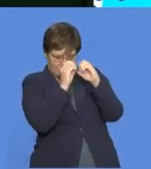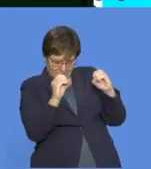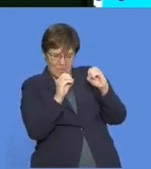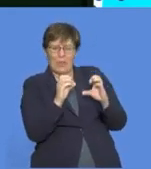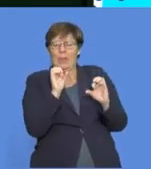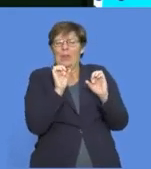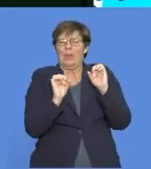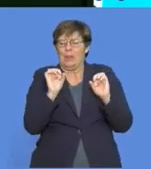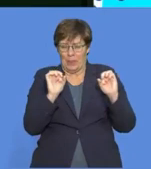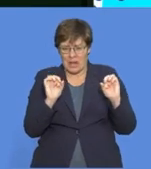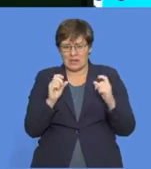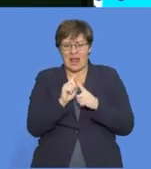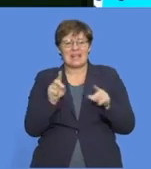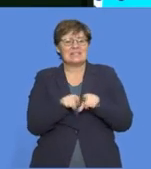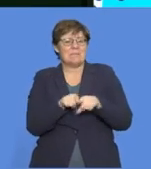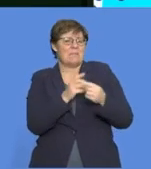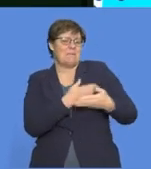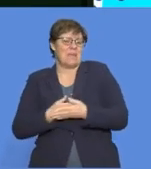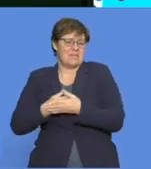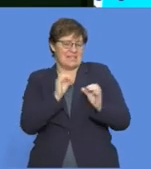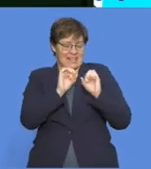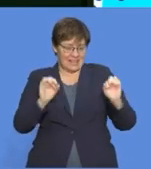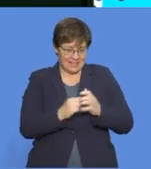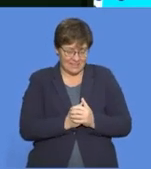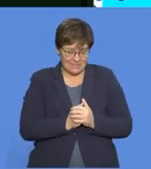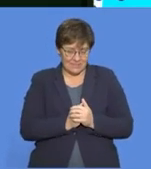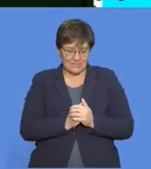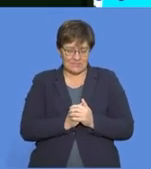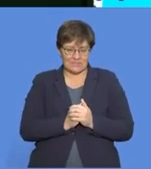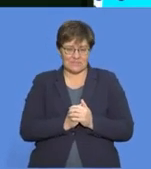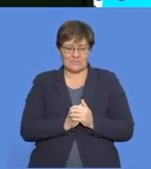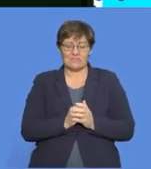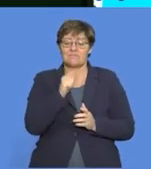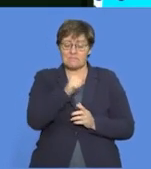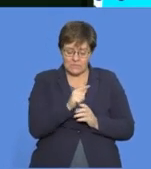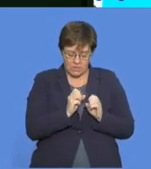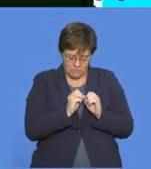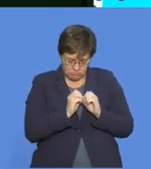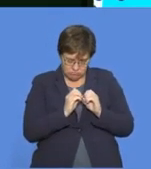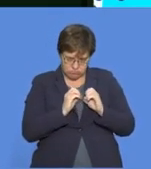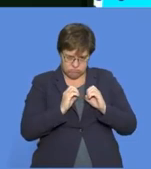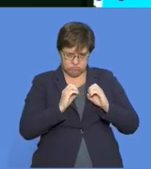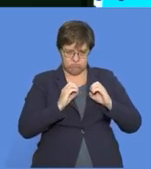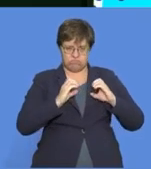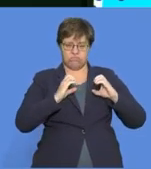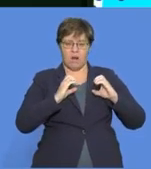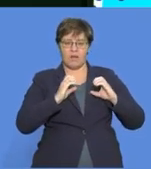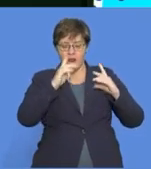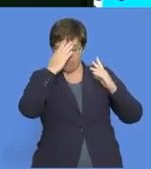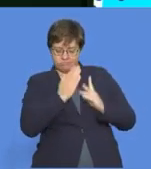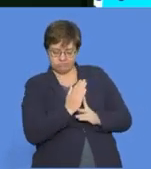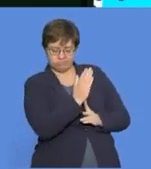mitosis. They are tiny cells, we can think of them as baby cells, and they are going to grow up and